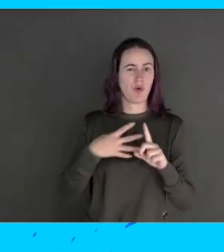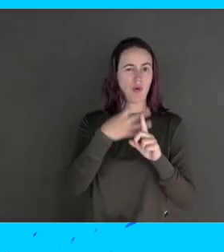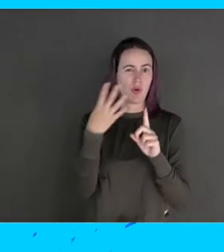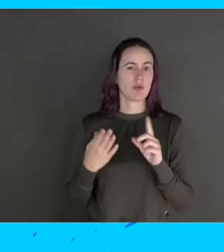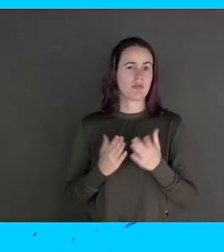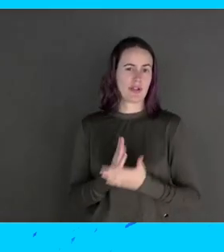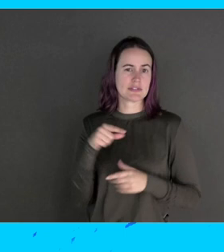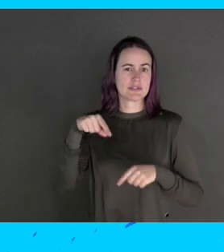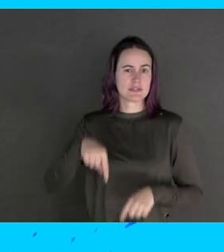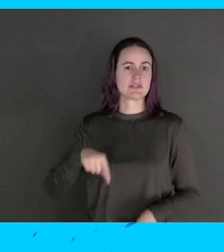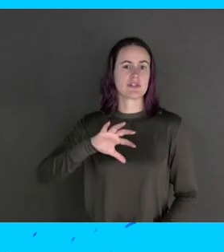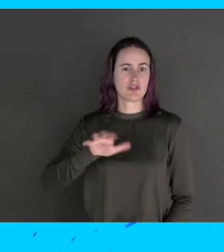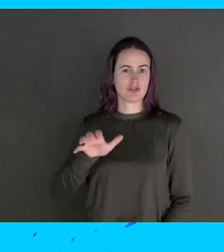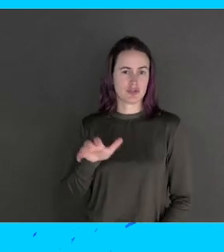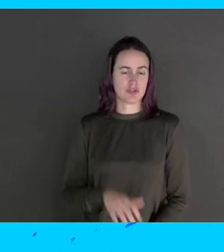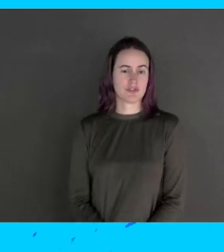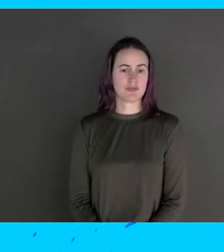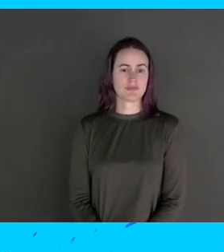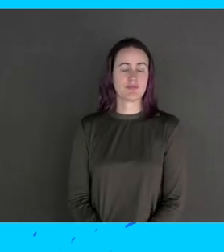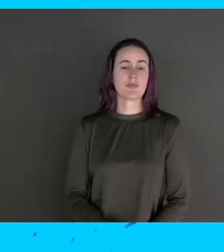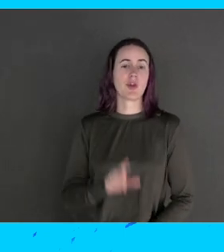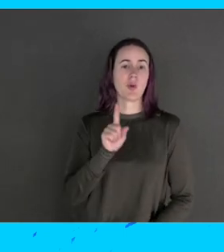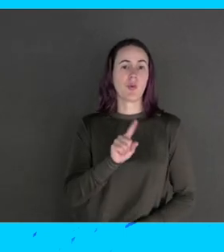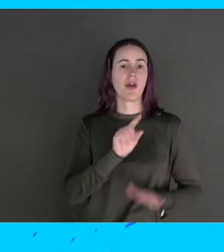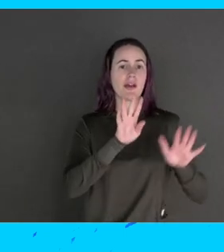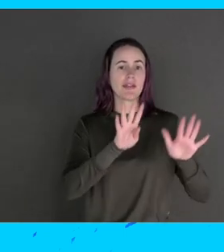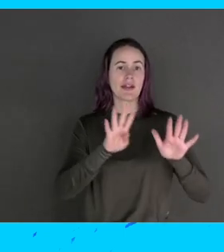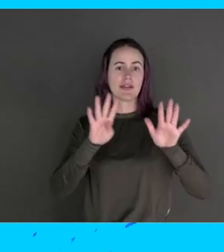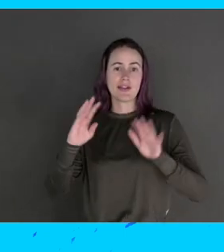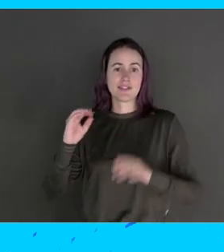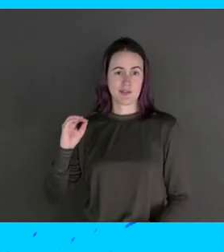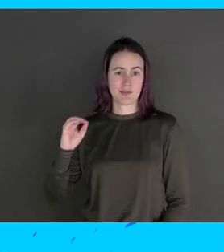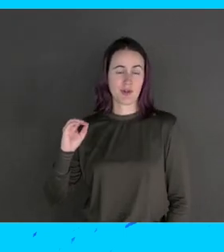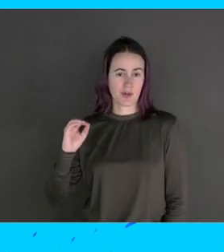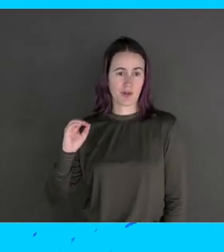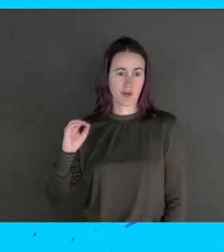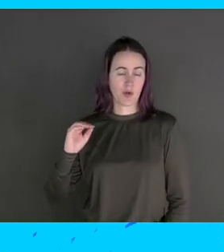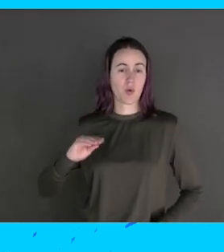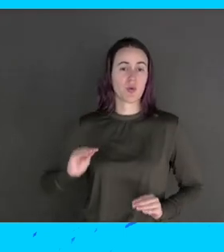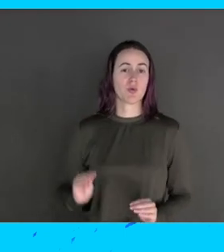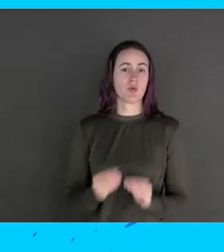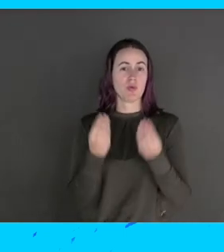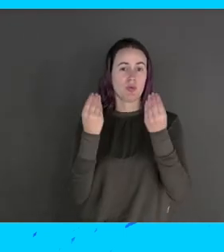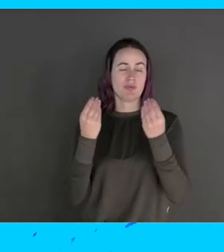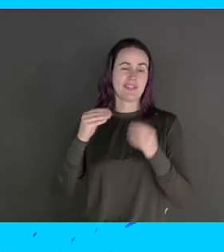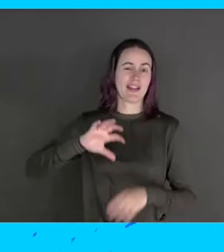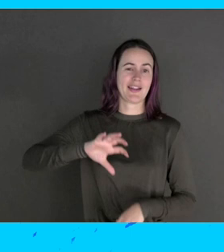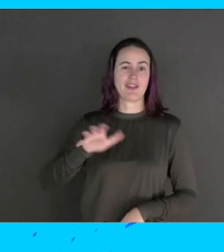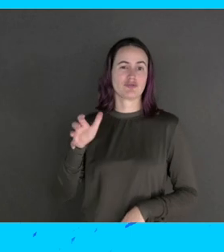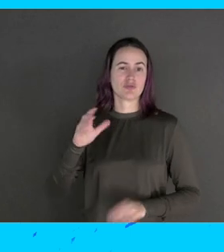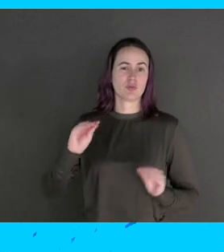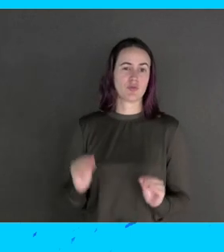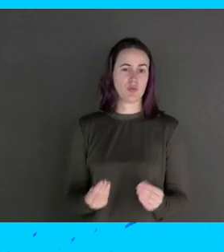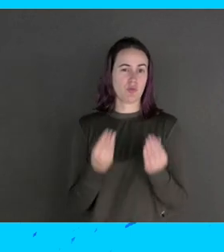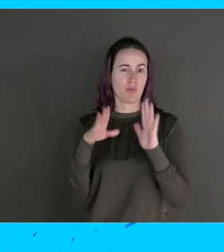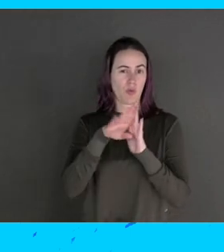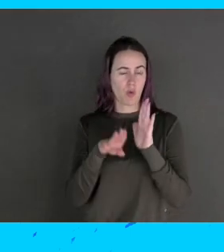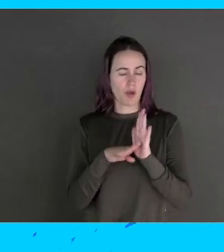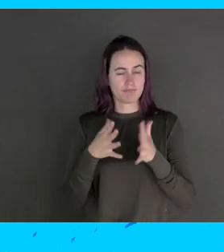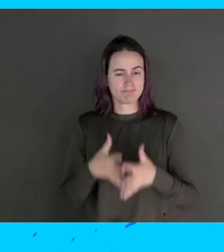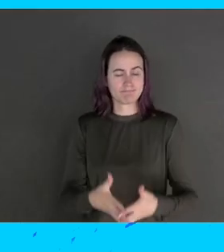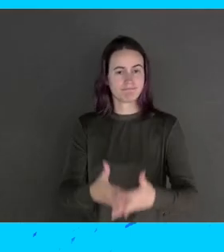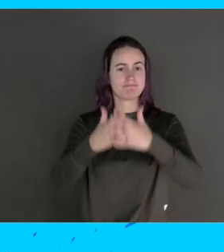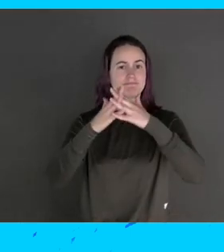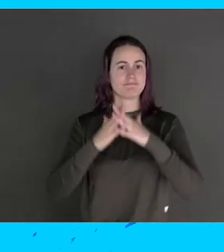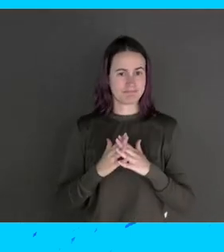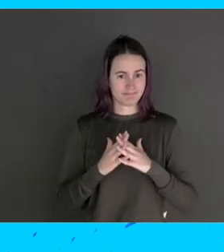In 1990, the national program for the youth was created, and with that, a